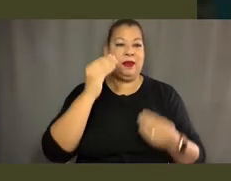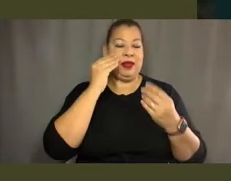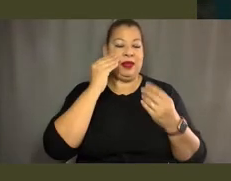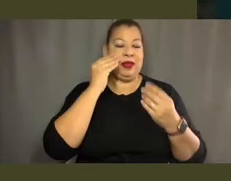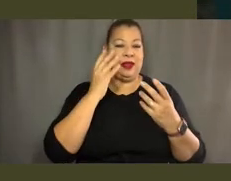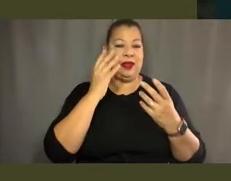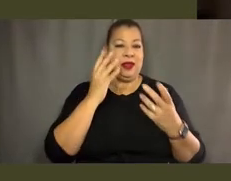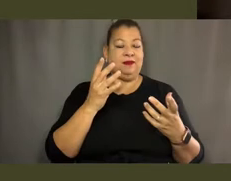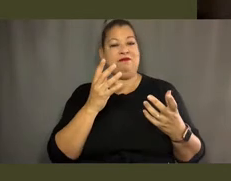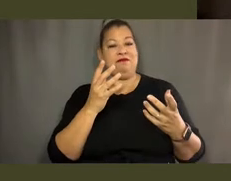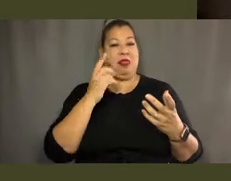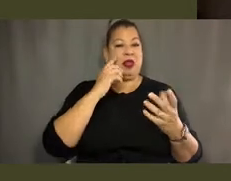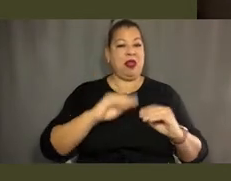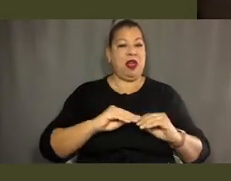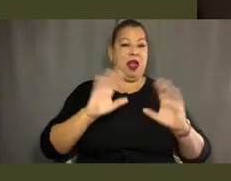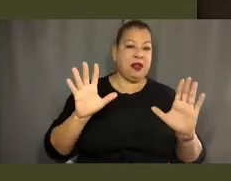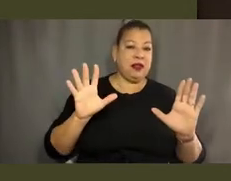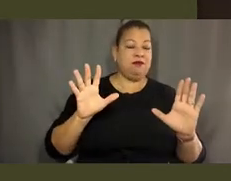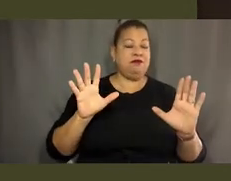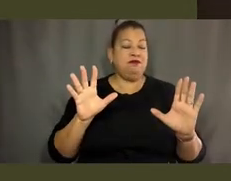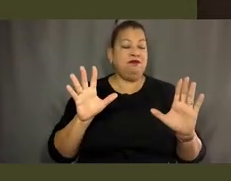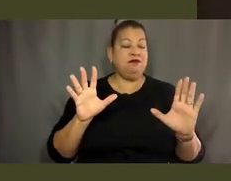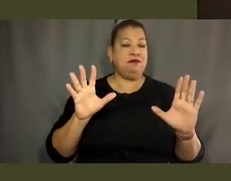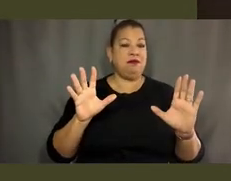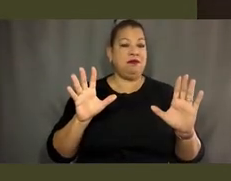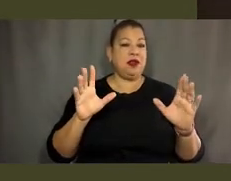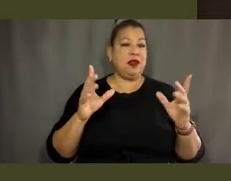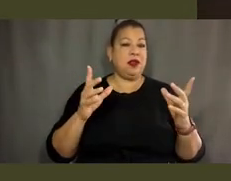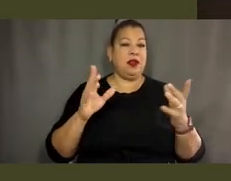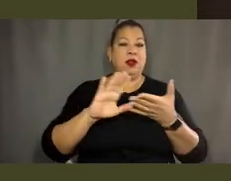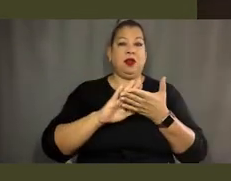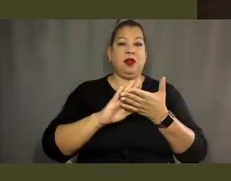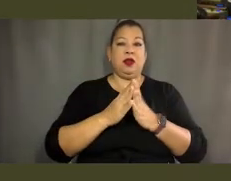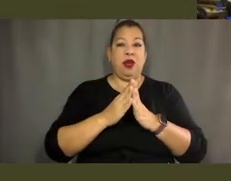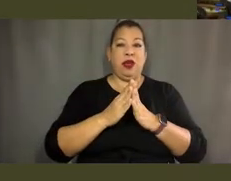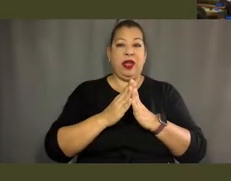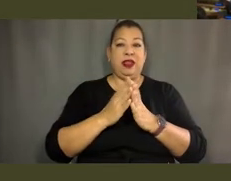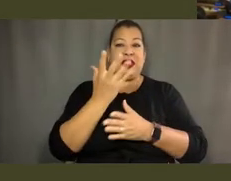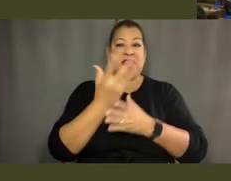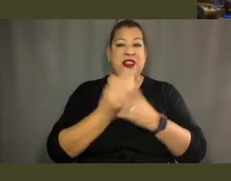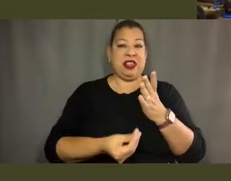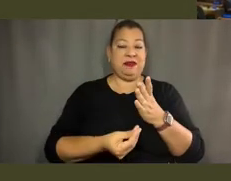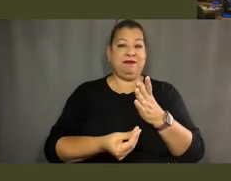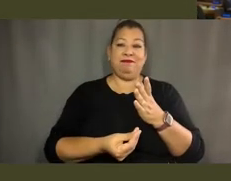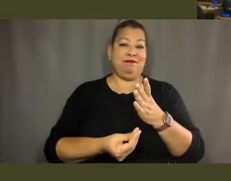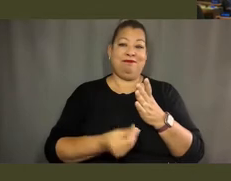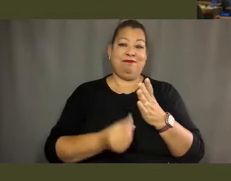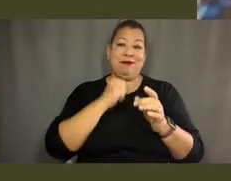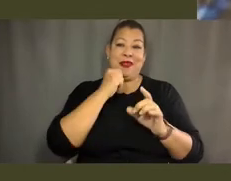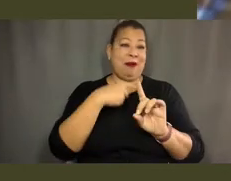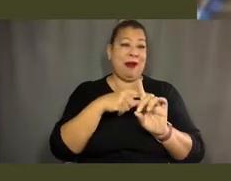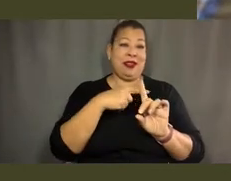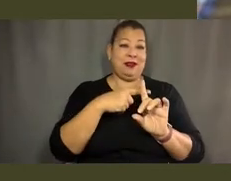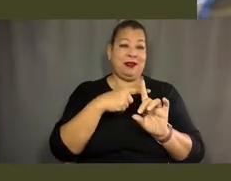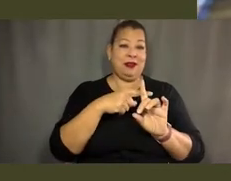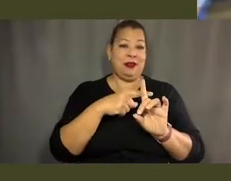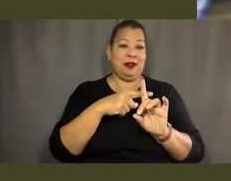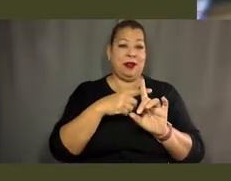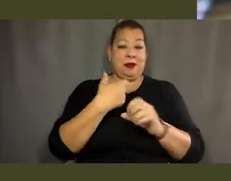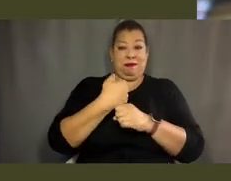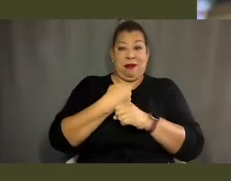obvious, going extinct is a bad thing. And driving yourselves extinct? In